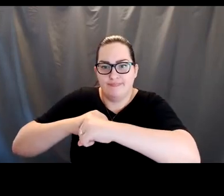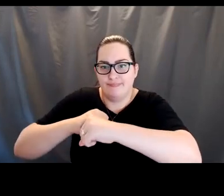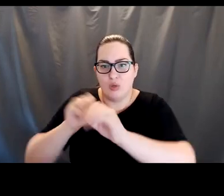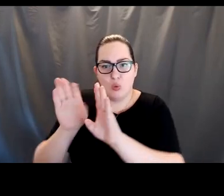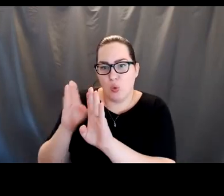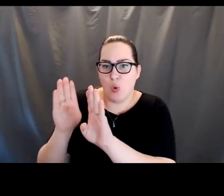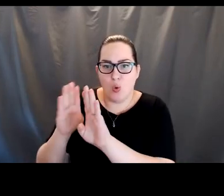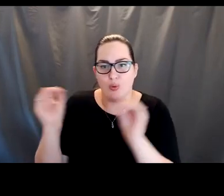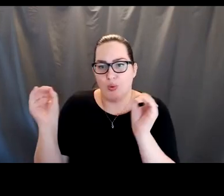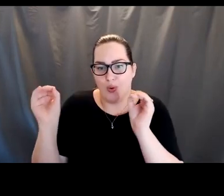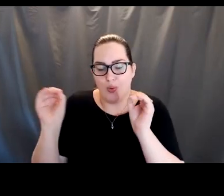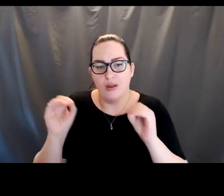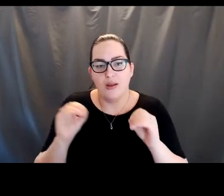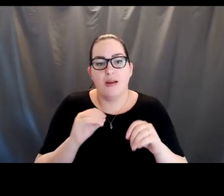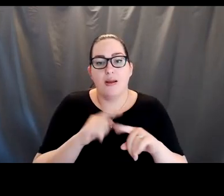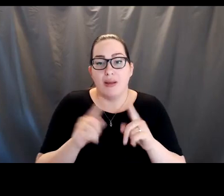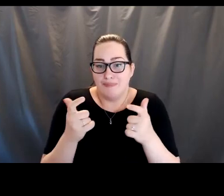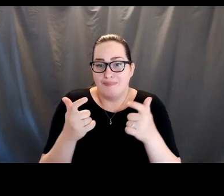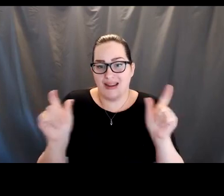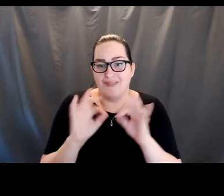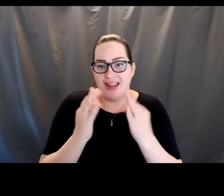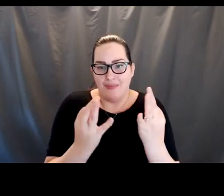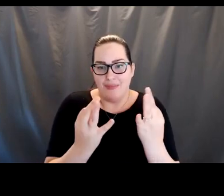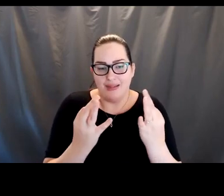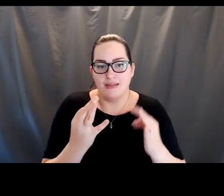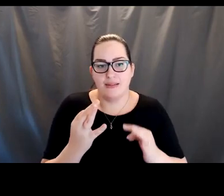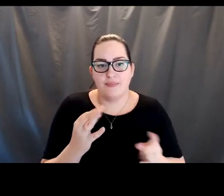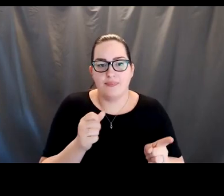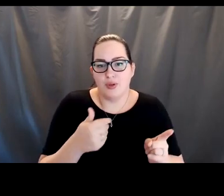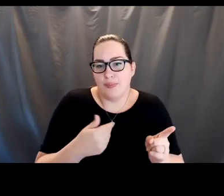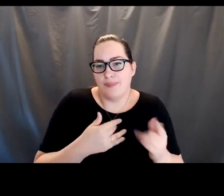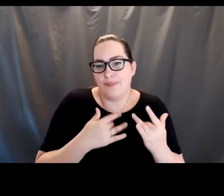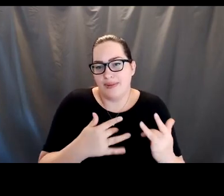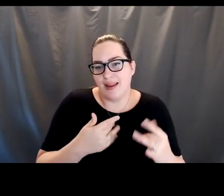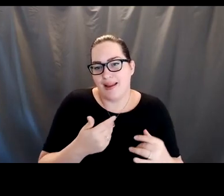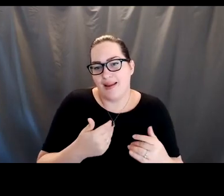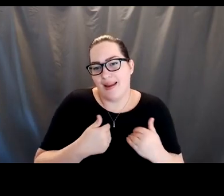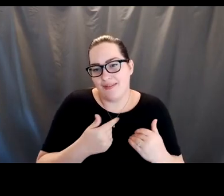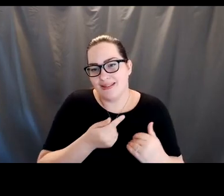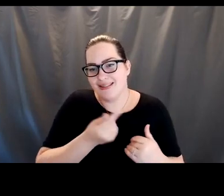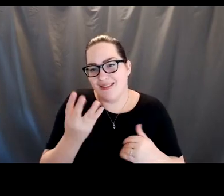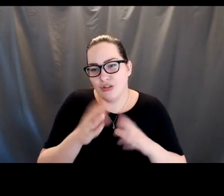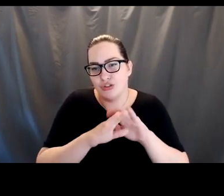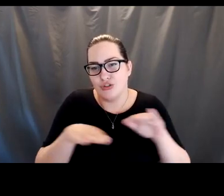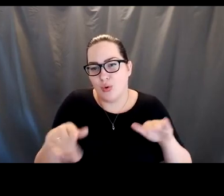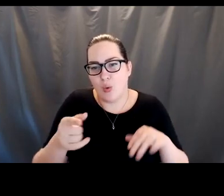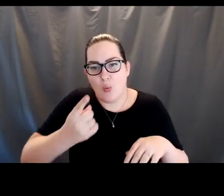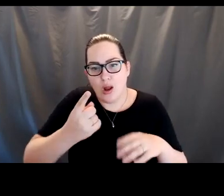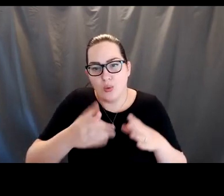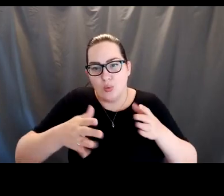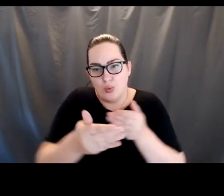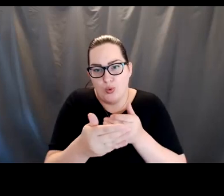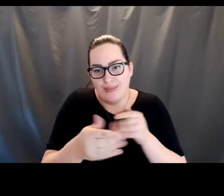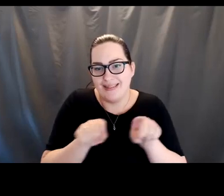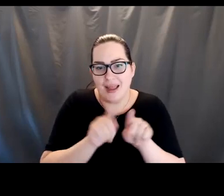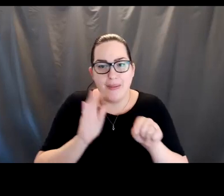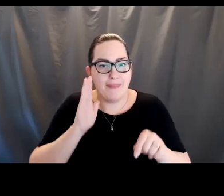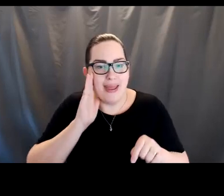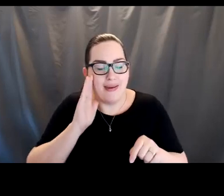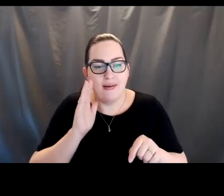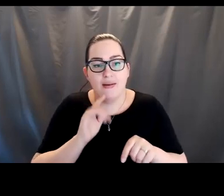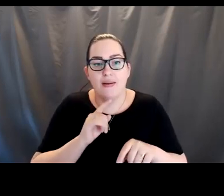families usually. So they were often like a number of children in one room or sleeping in the same bed. Nobody would wake up. The parents